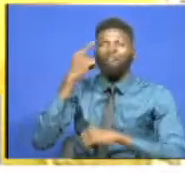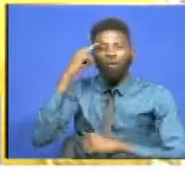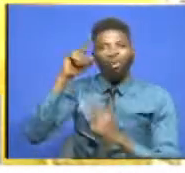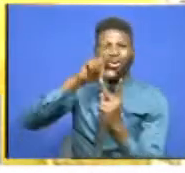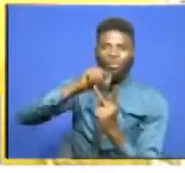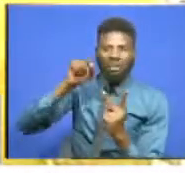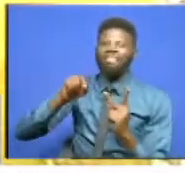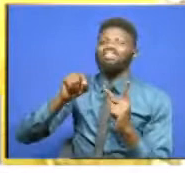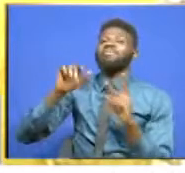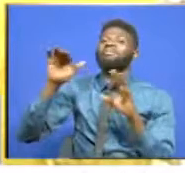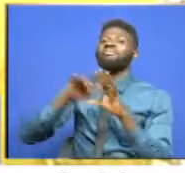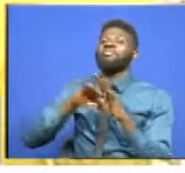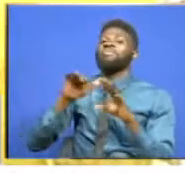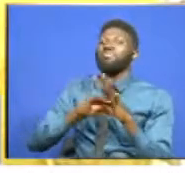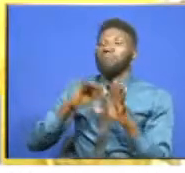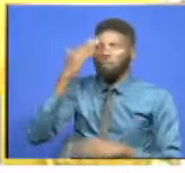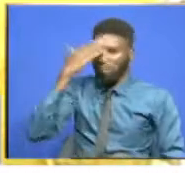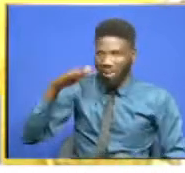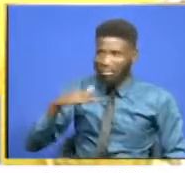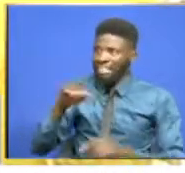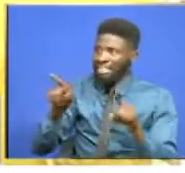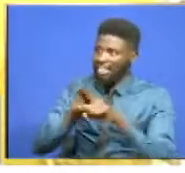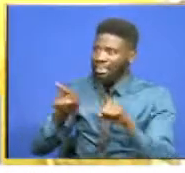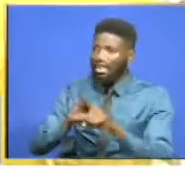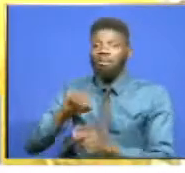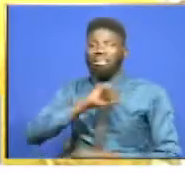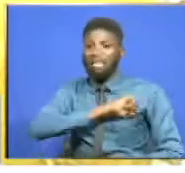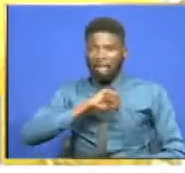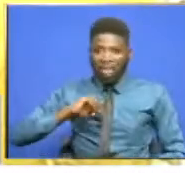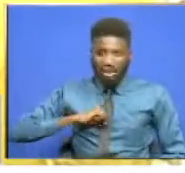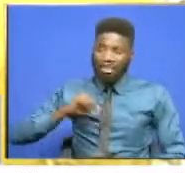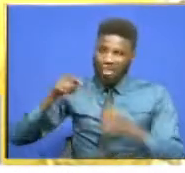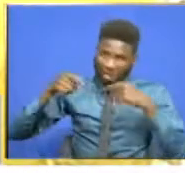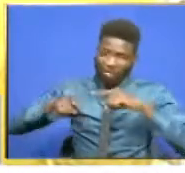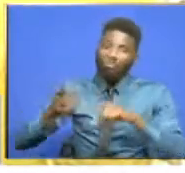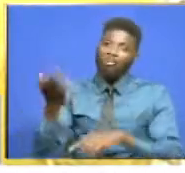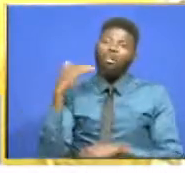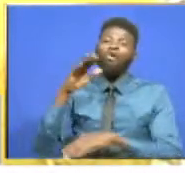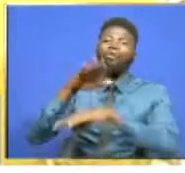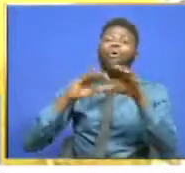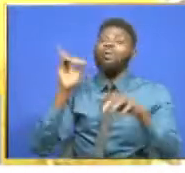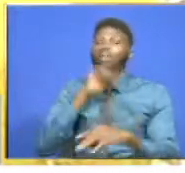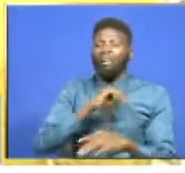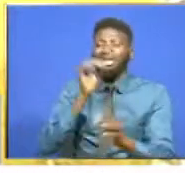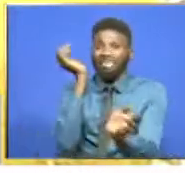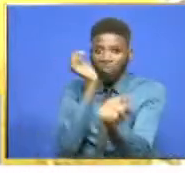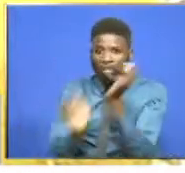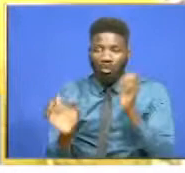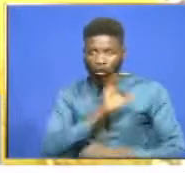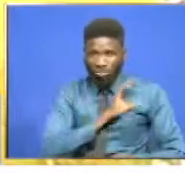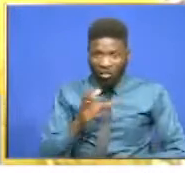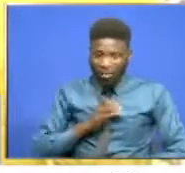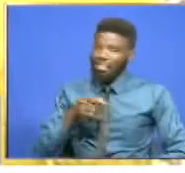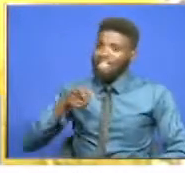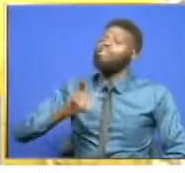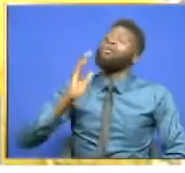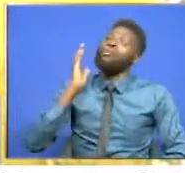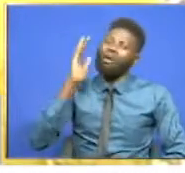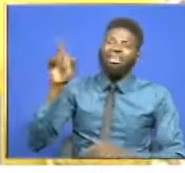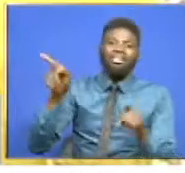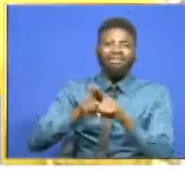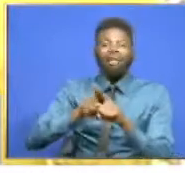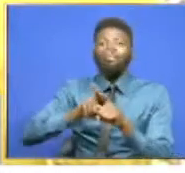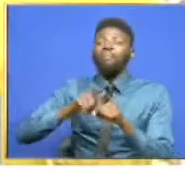parliament. And now that the senators had already been called to the disciplinary committee, we're expecting the disciplinary committee to give their verdict. And that